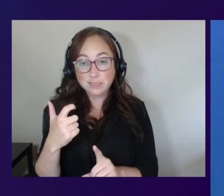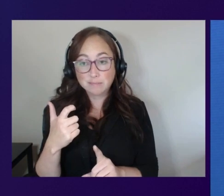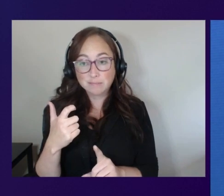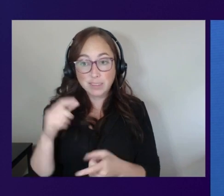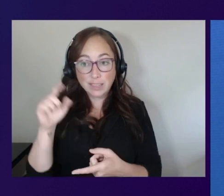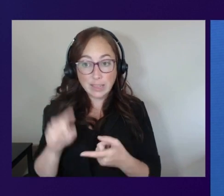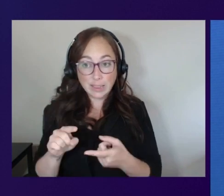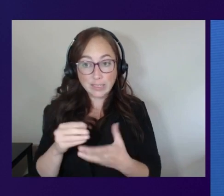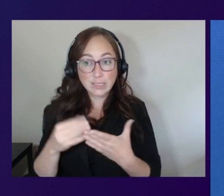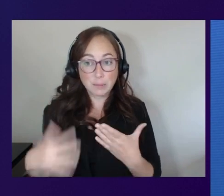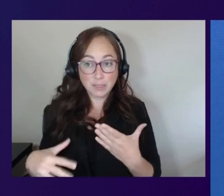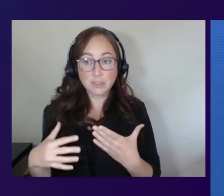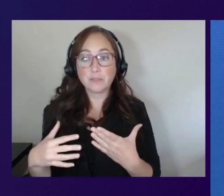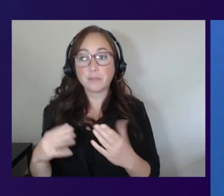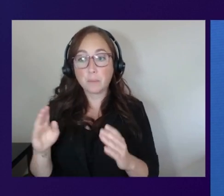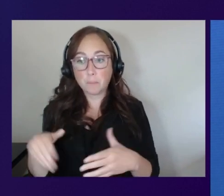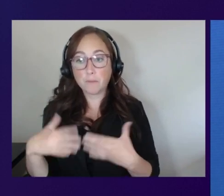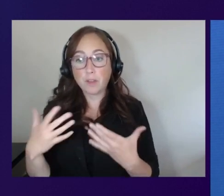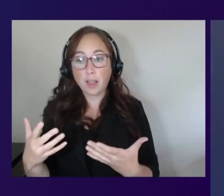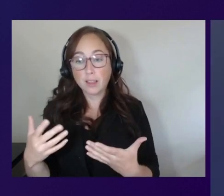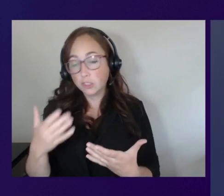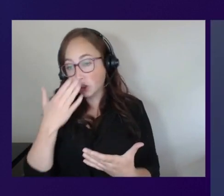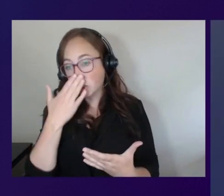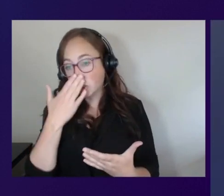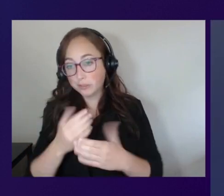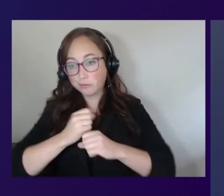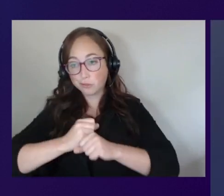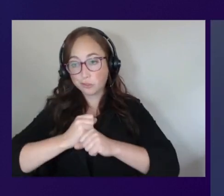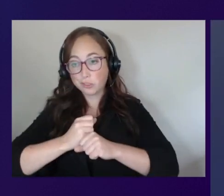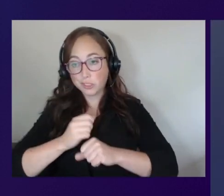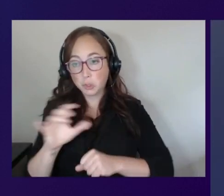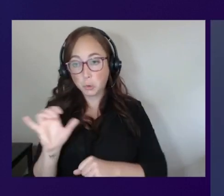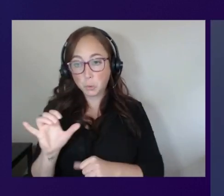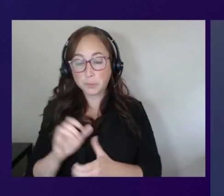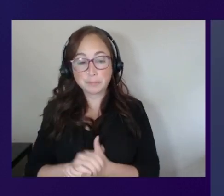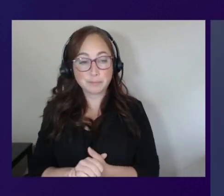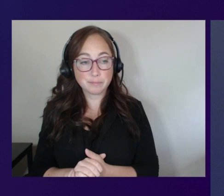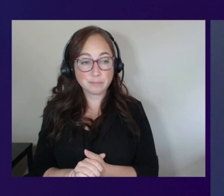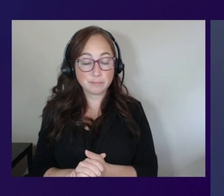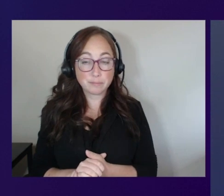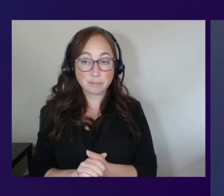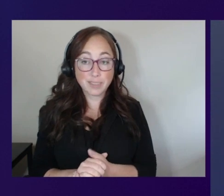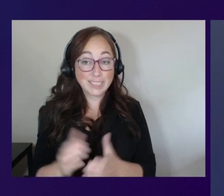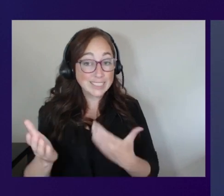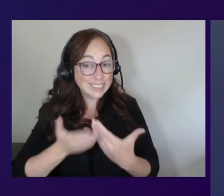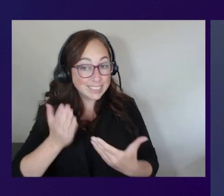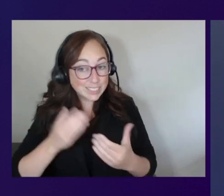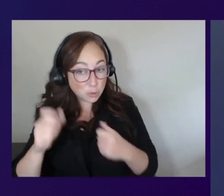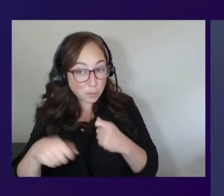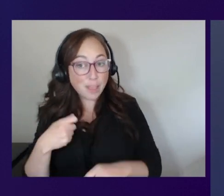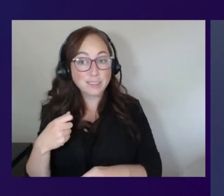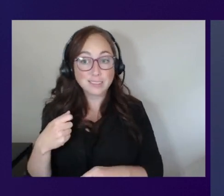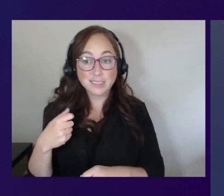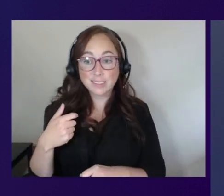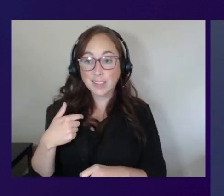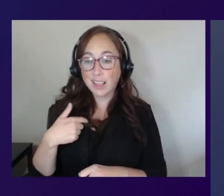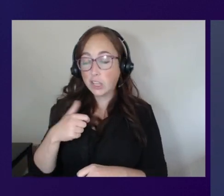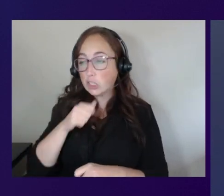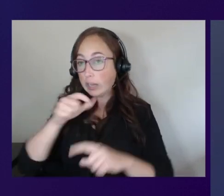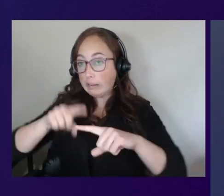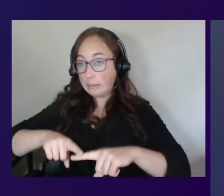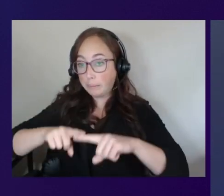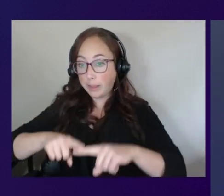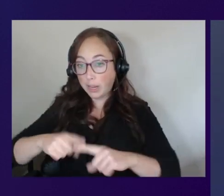expensive and provide pretty good, security guarantee. Easy for the to user. replace, Exactly. and not so dependent on a